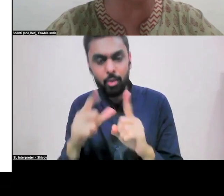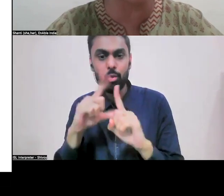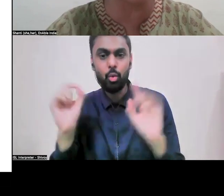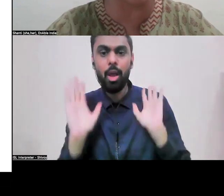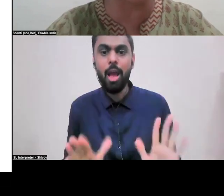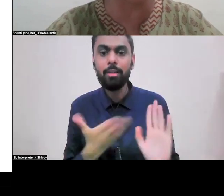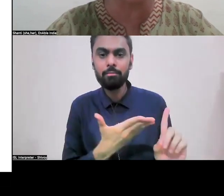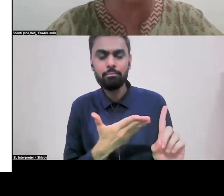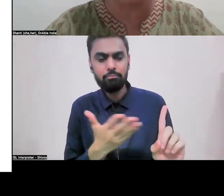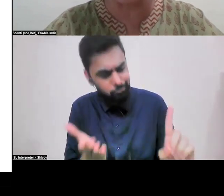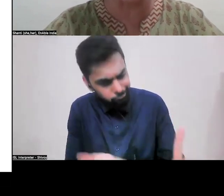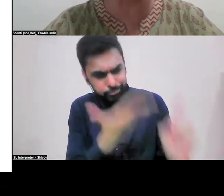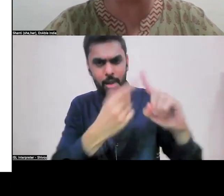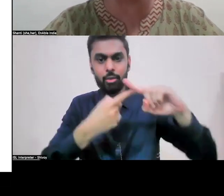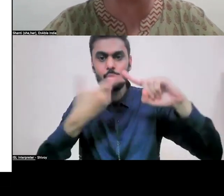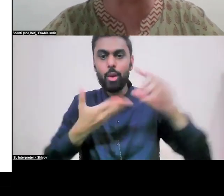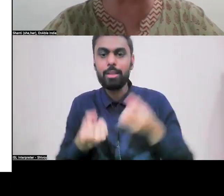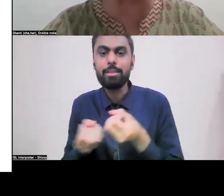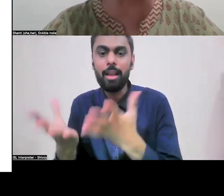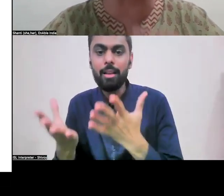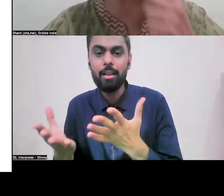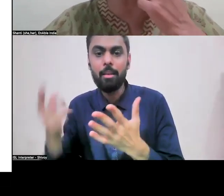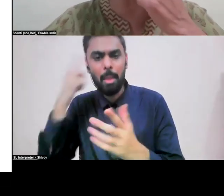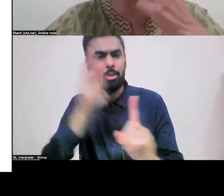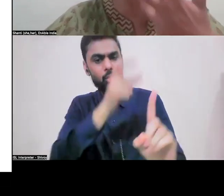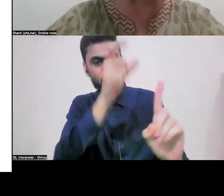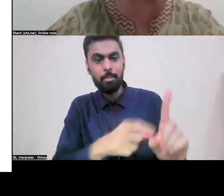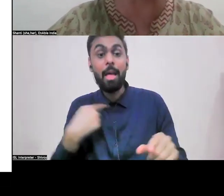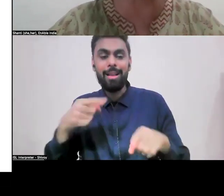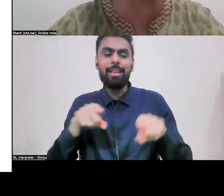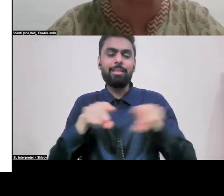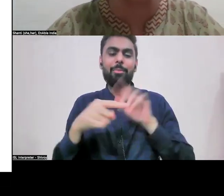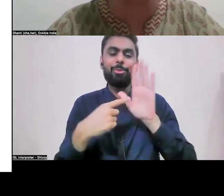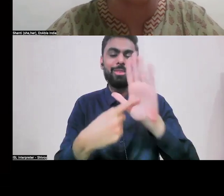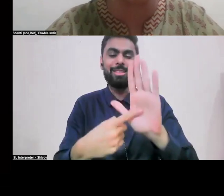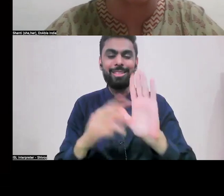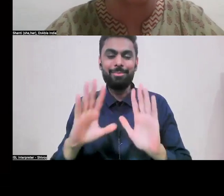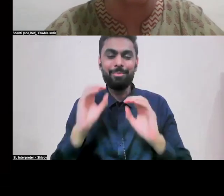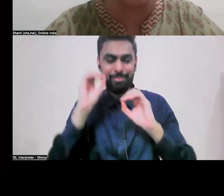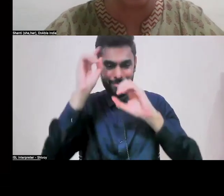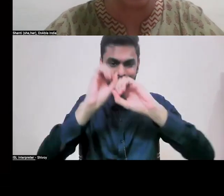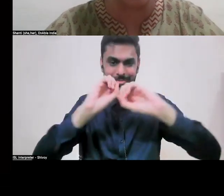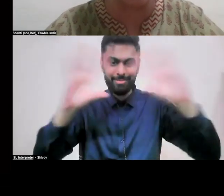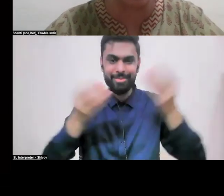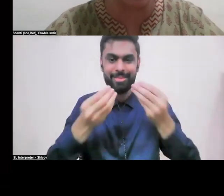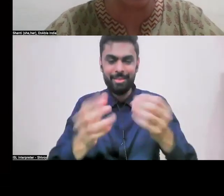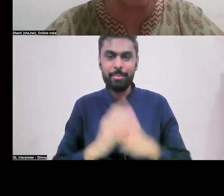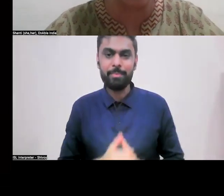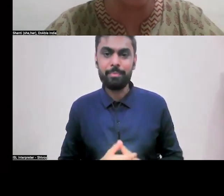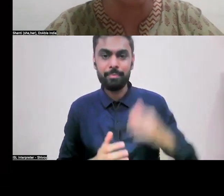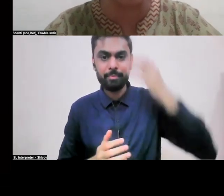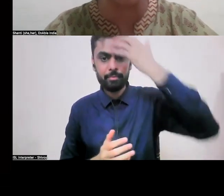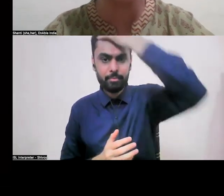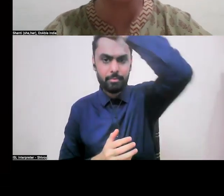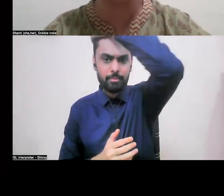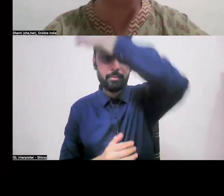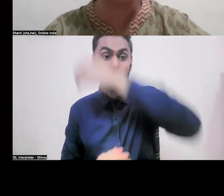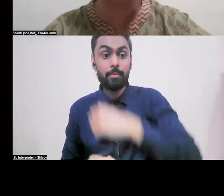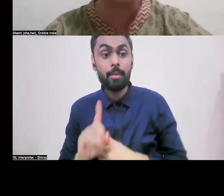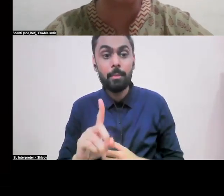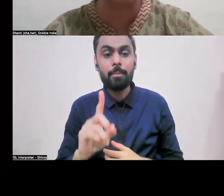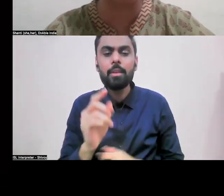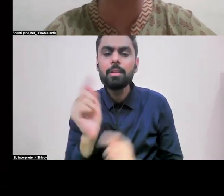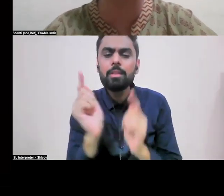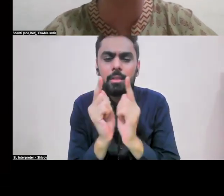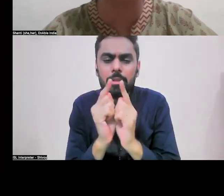and start that in the training. So I think it's best to show an example, otherwise it won't make sense. So let me actually do that and, just play a